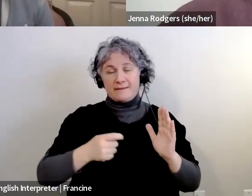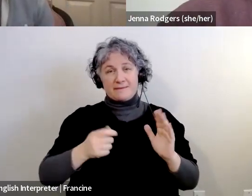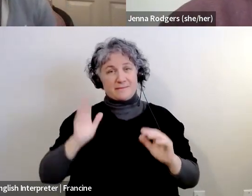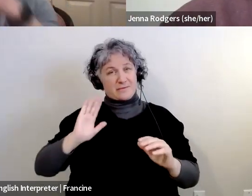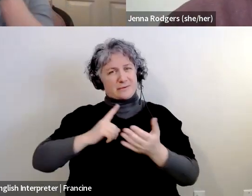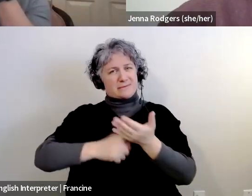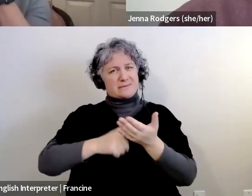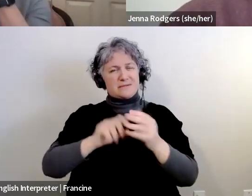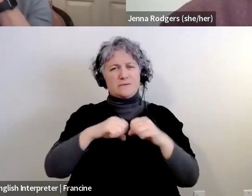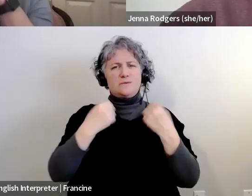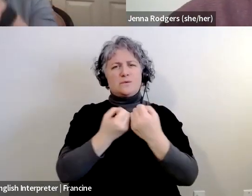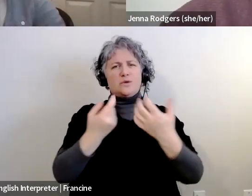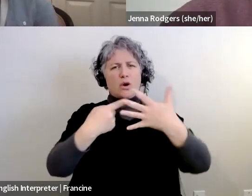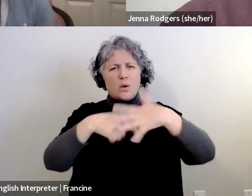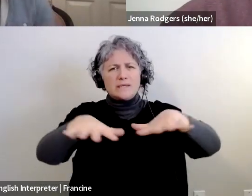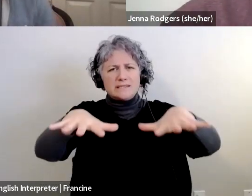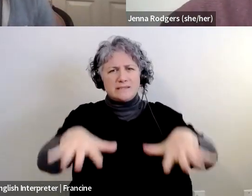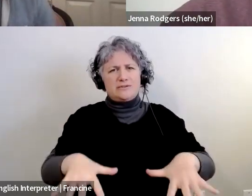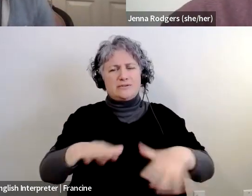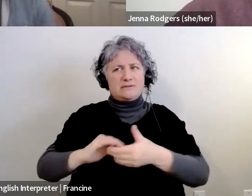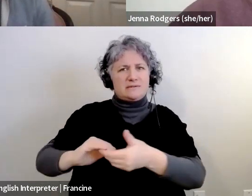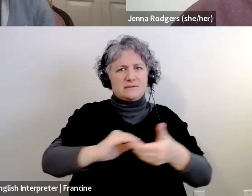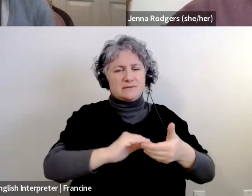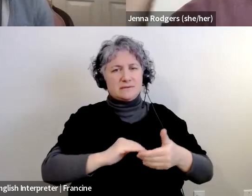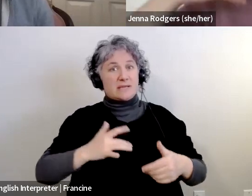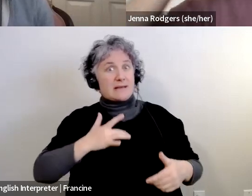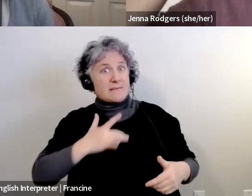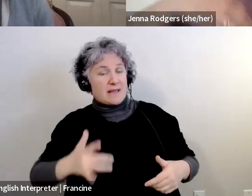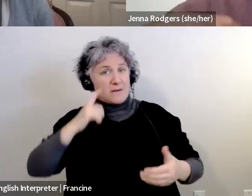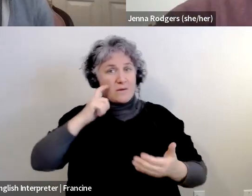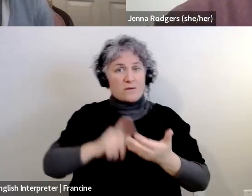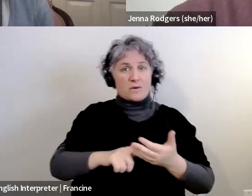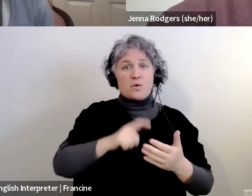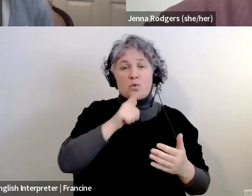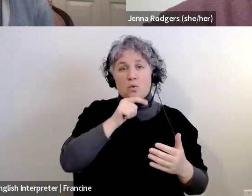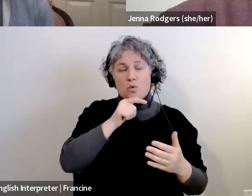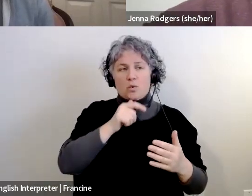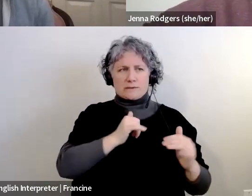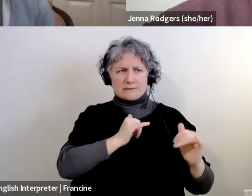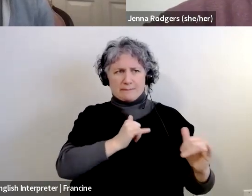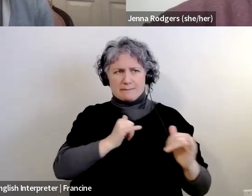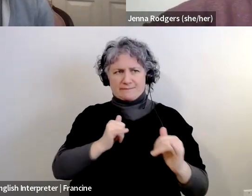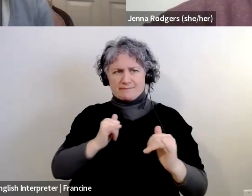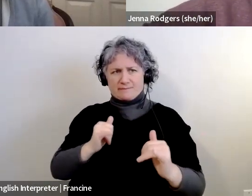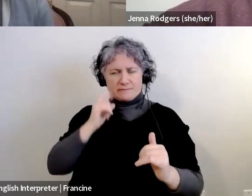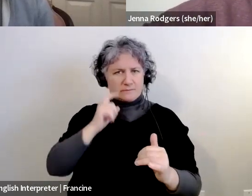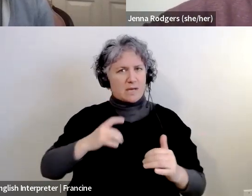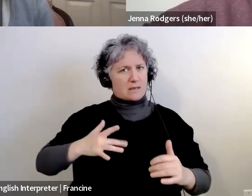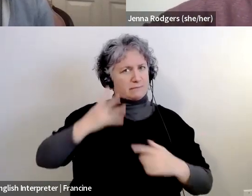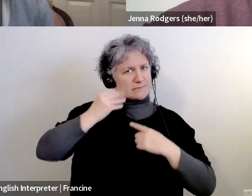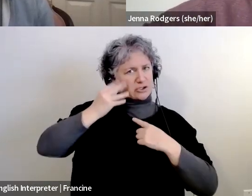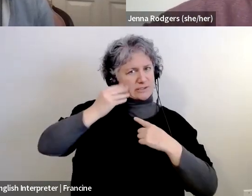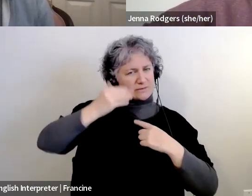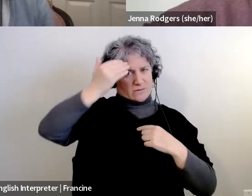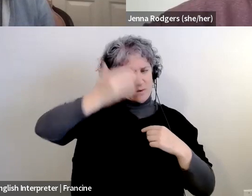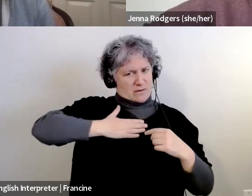fact that we're most likely to notice harm being done to people who are most like us, part of a practice of